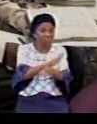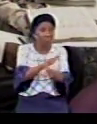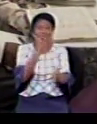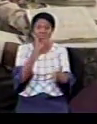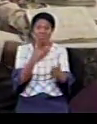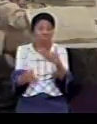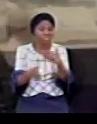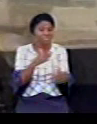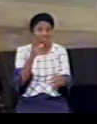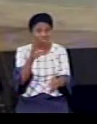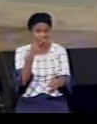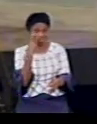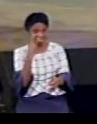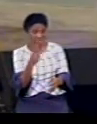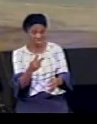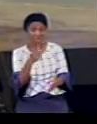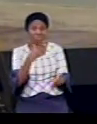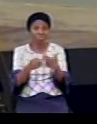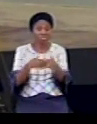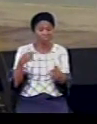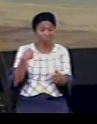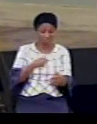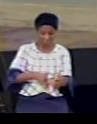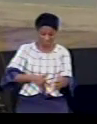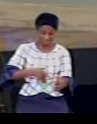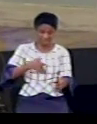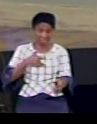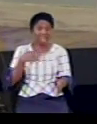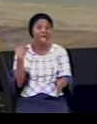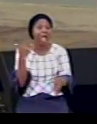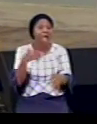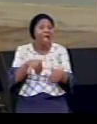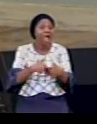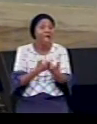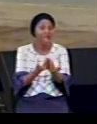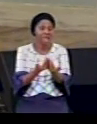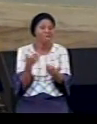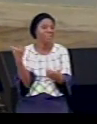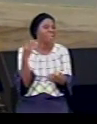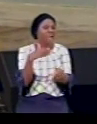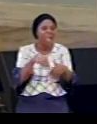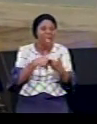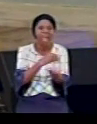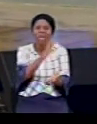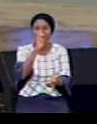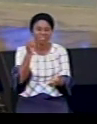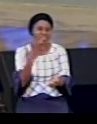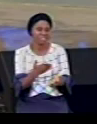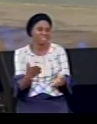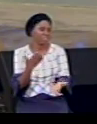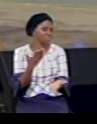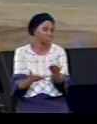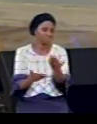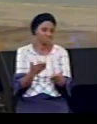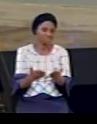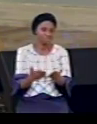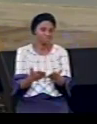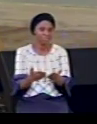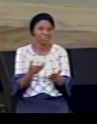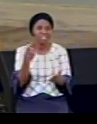see, whatever we feel, however things may be in the natural,